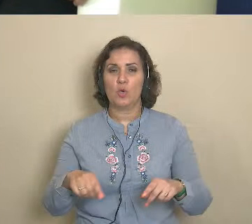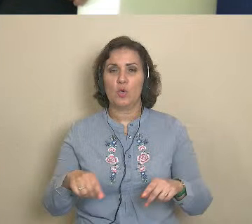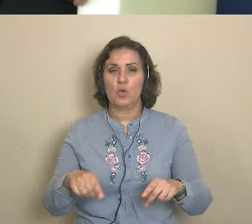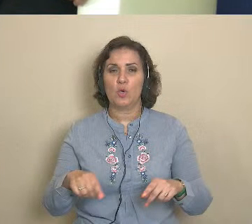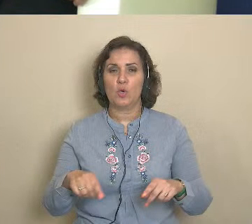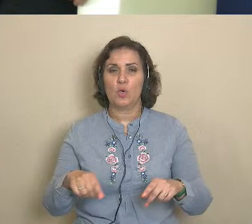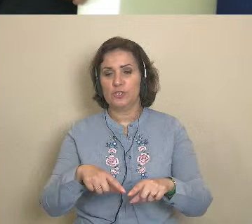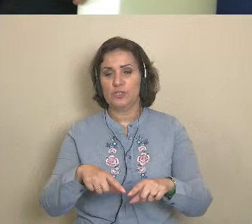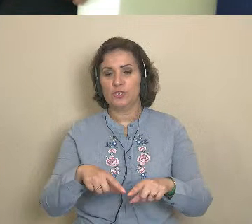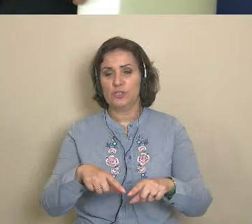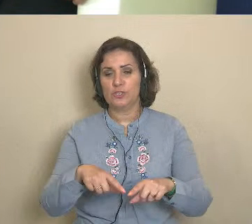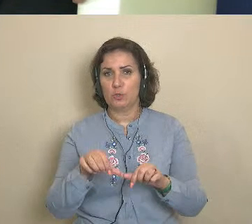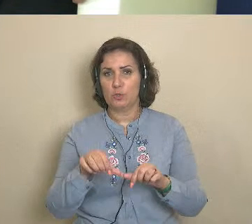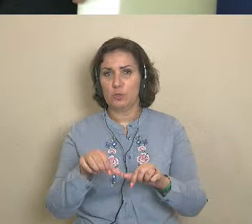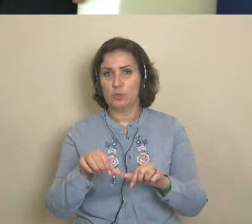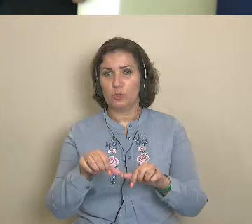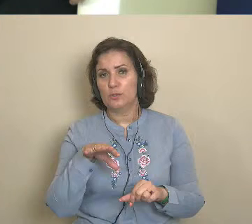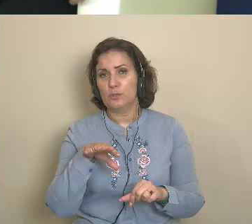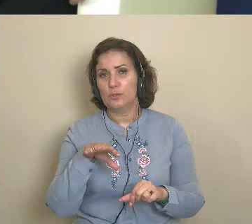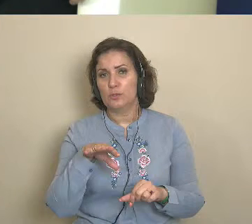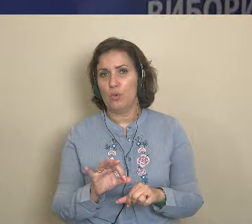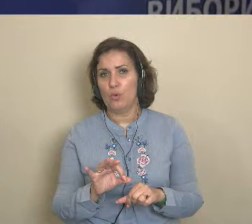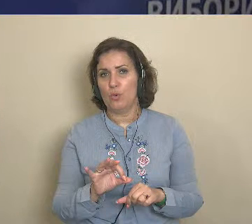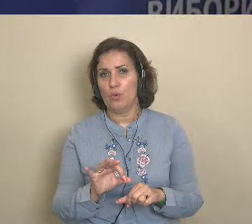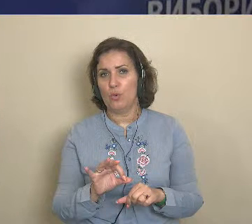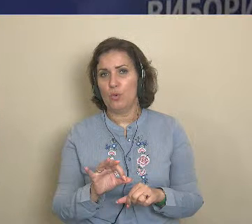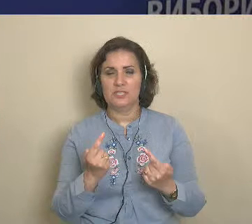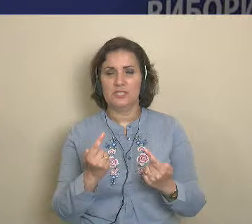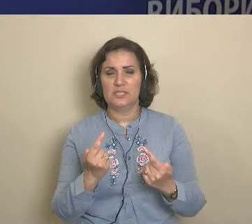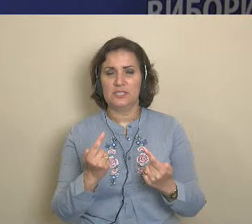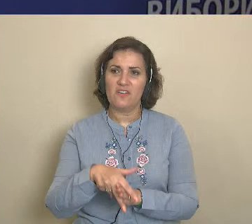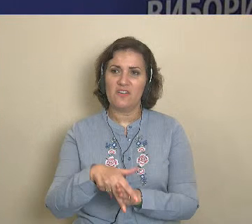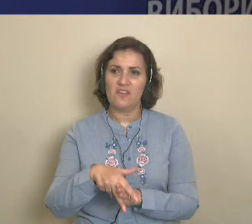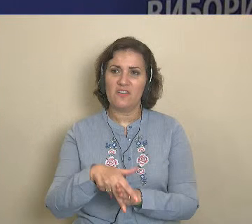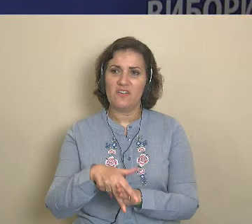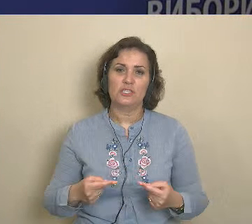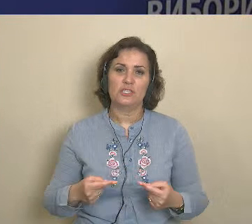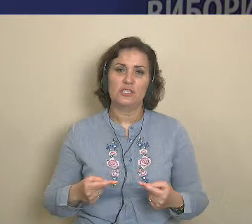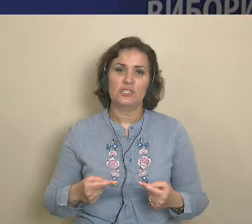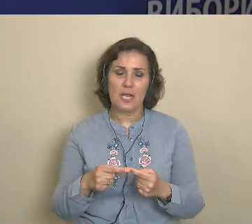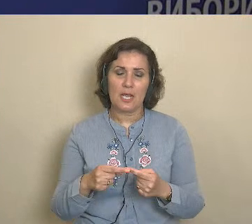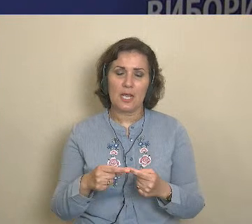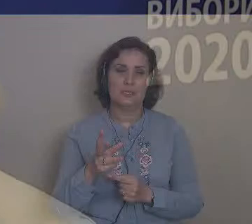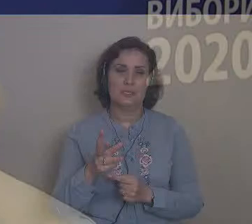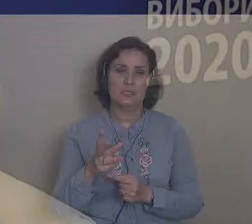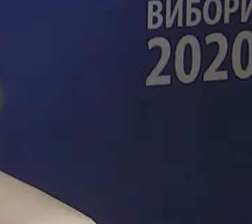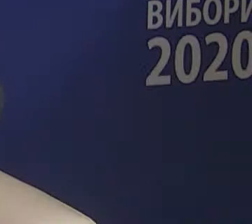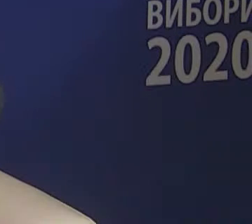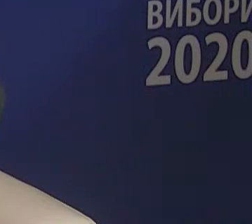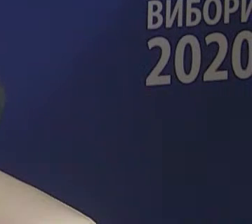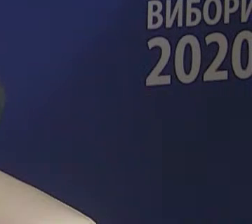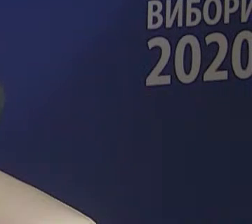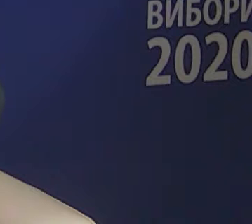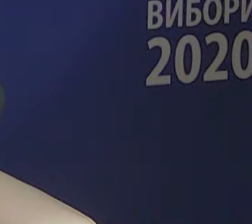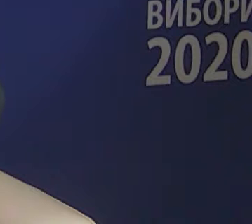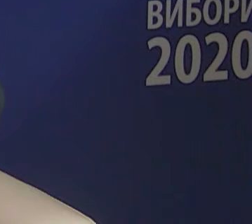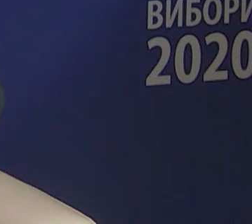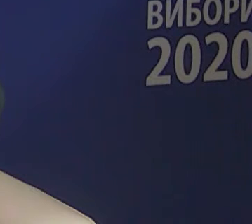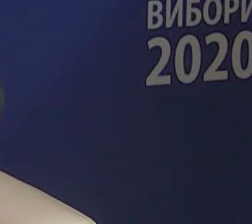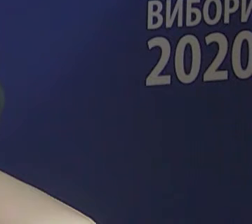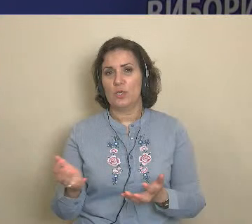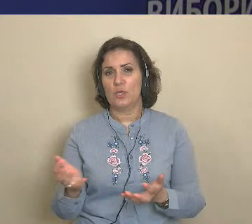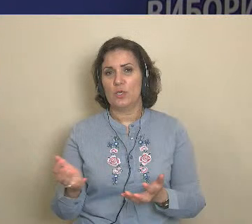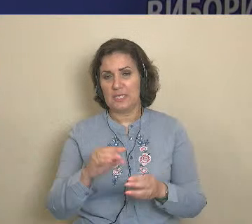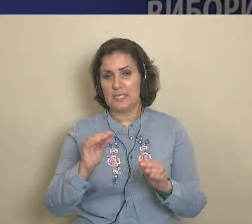As to organization of the PCs, I think the heavy burden for them is at